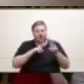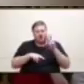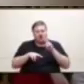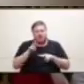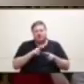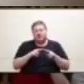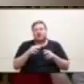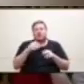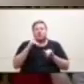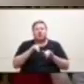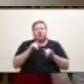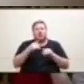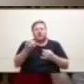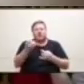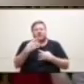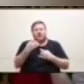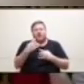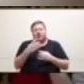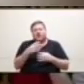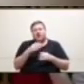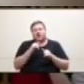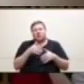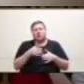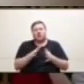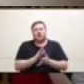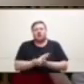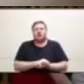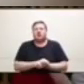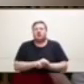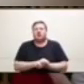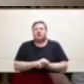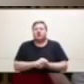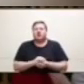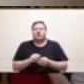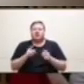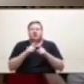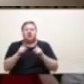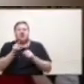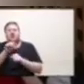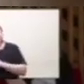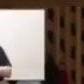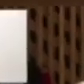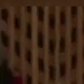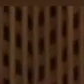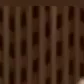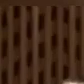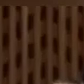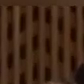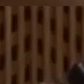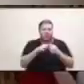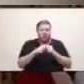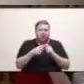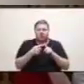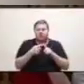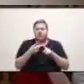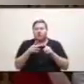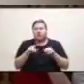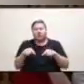give us feedback in relation to that. But in relation to other transgressions and contraventions of